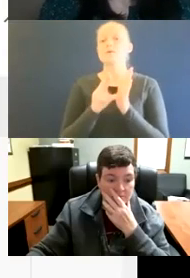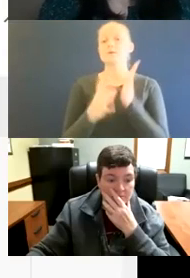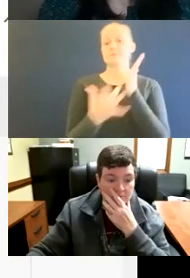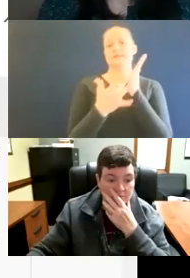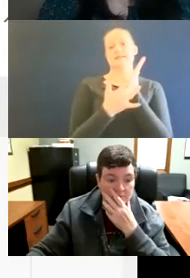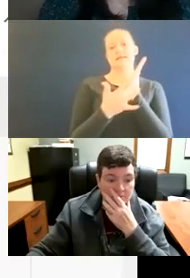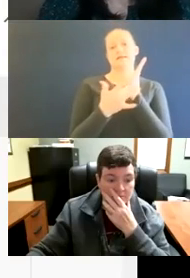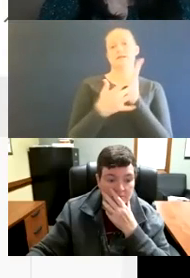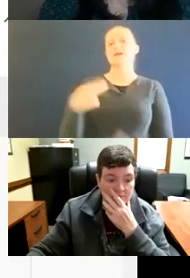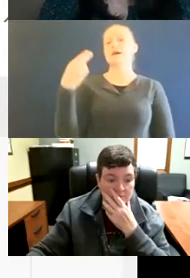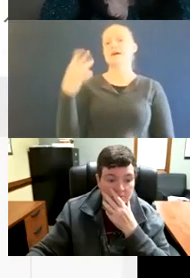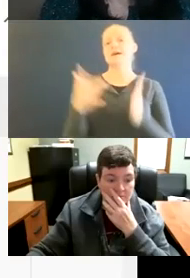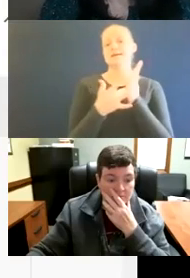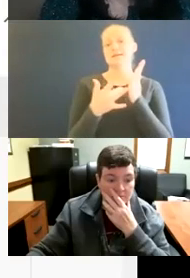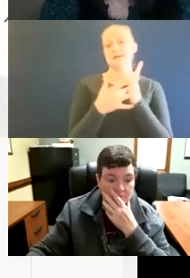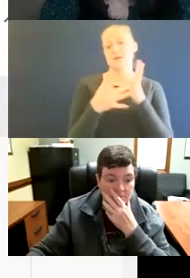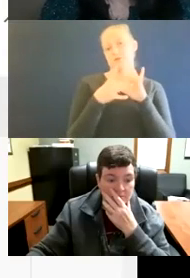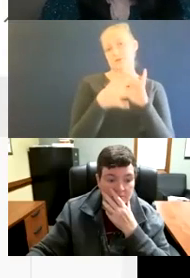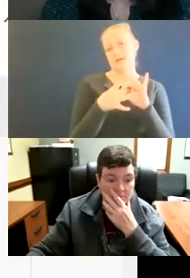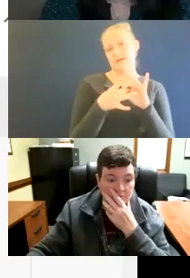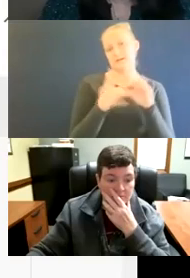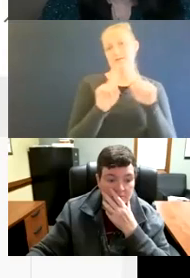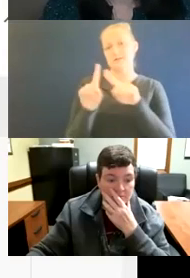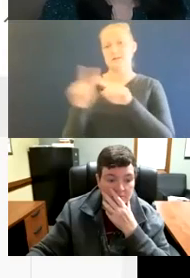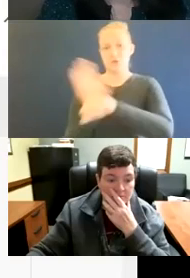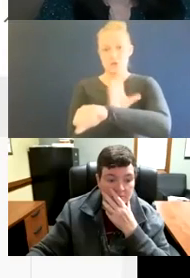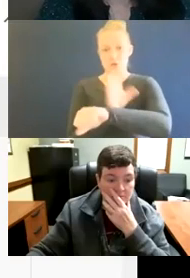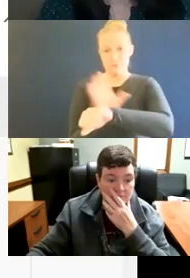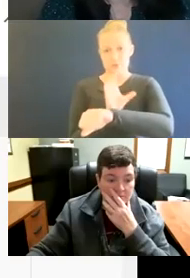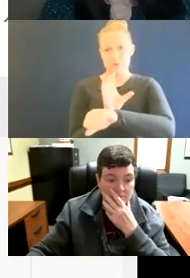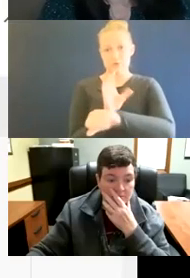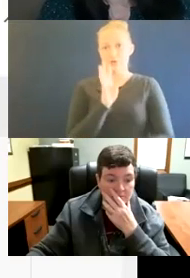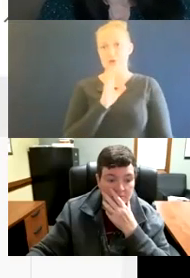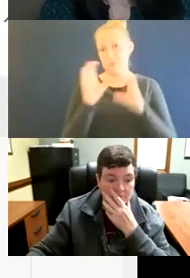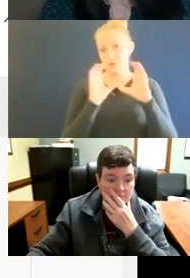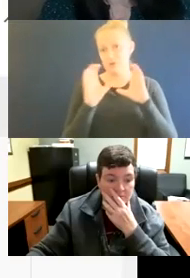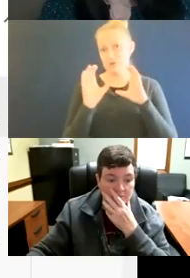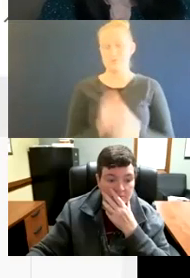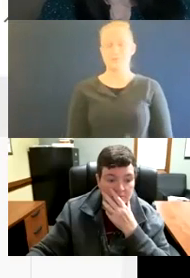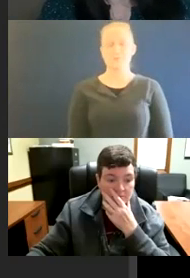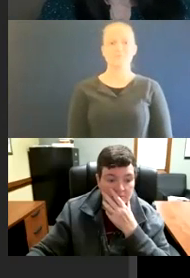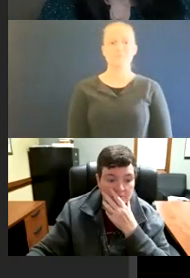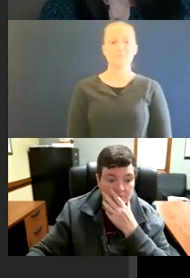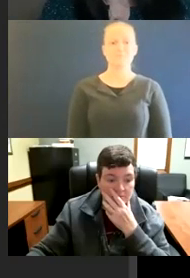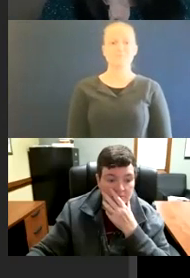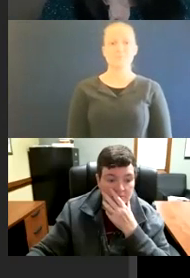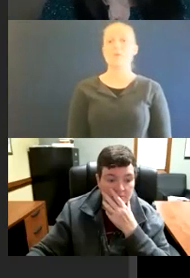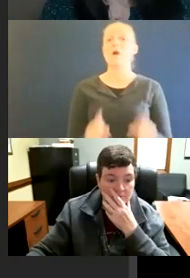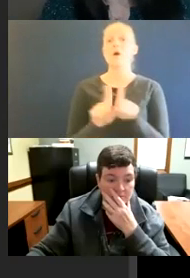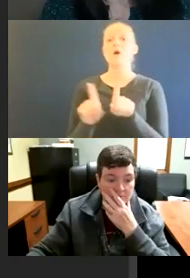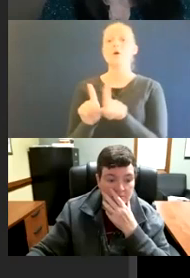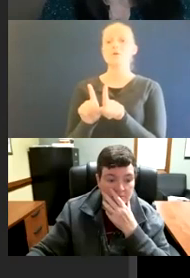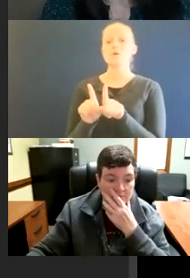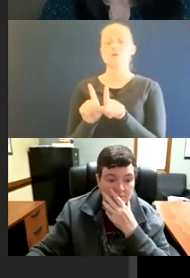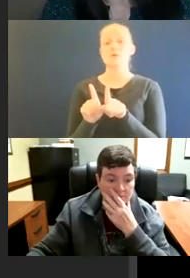some things related to devices and things like that. And then another great resource that we have to